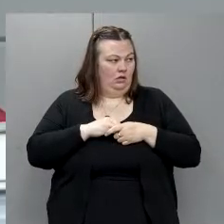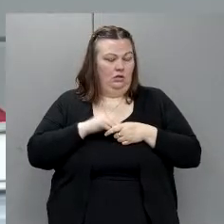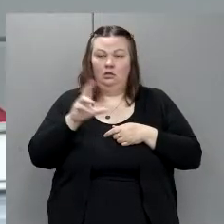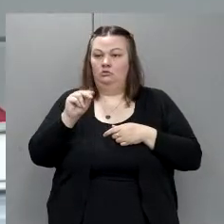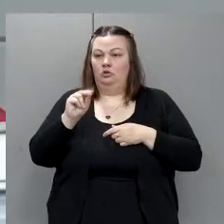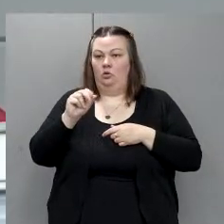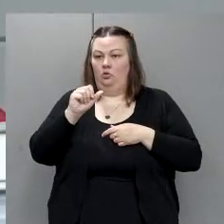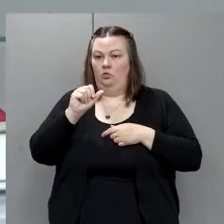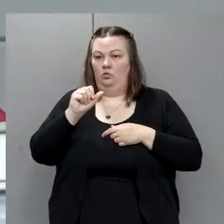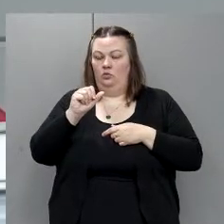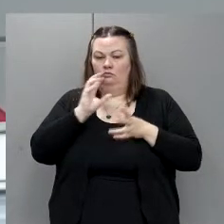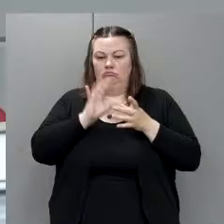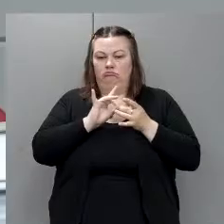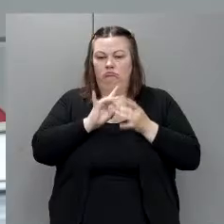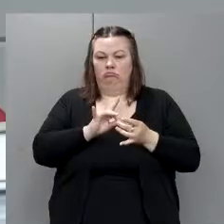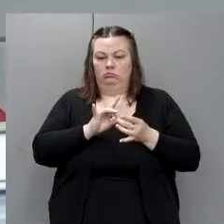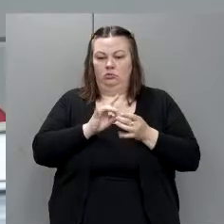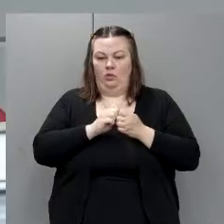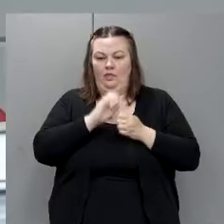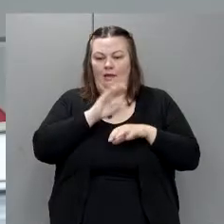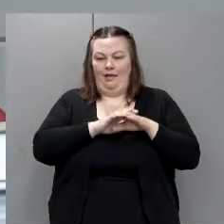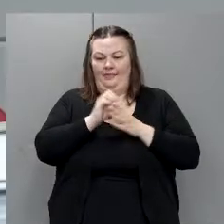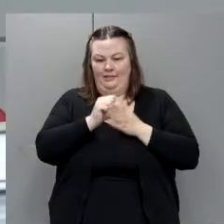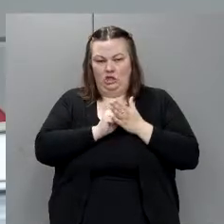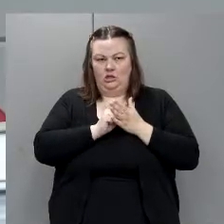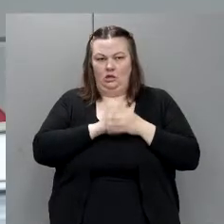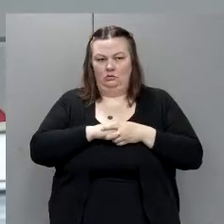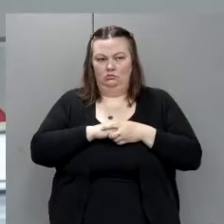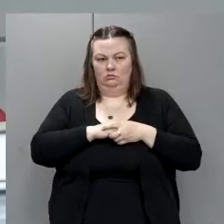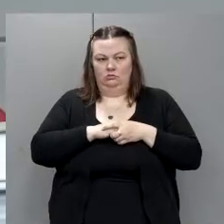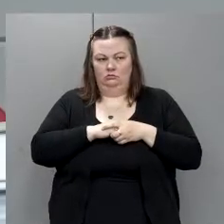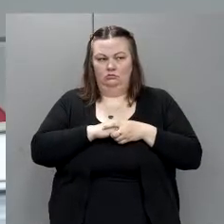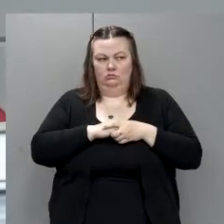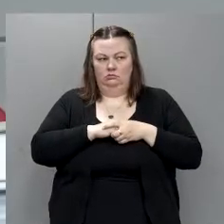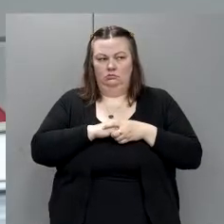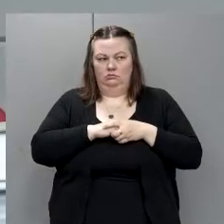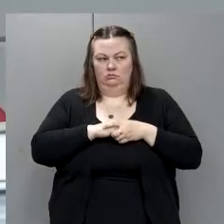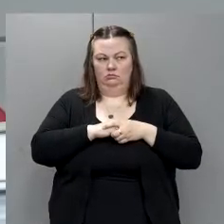No, it has to pertain with what's on the agenda, though.